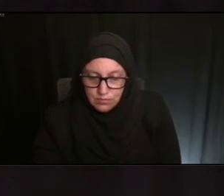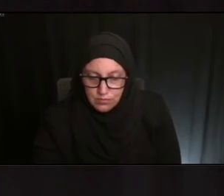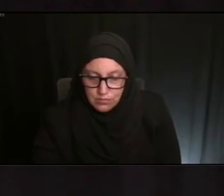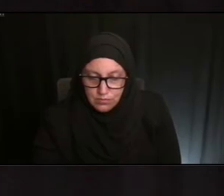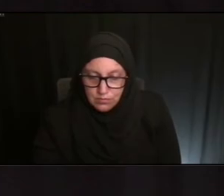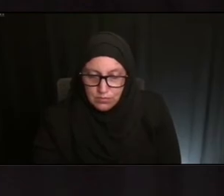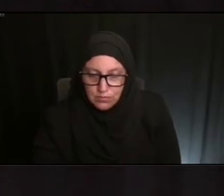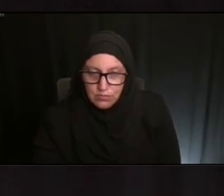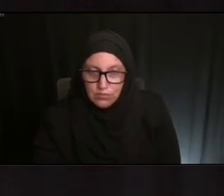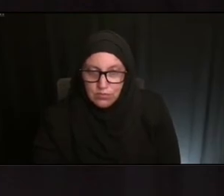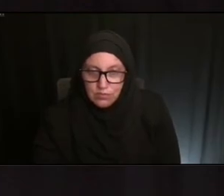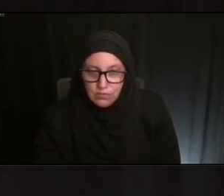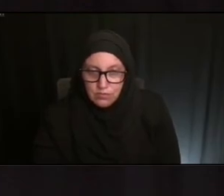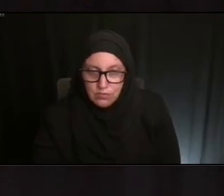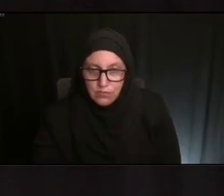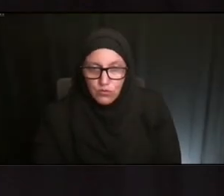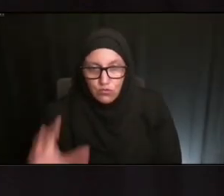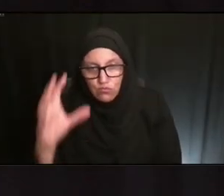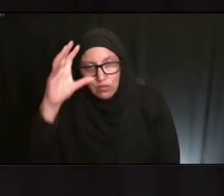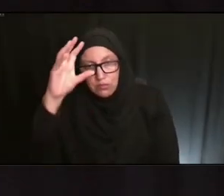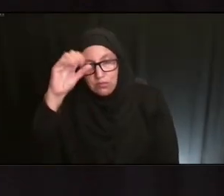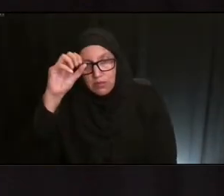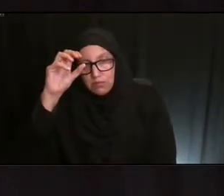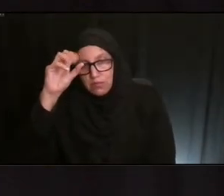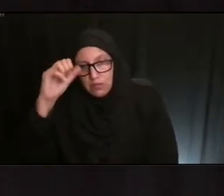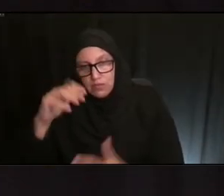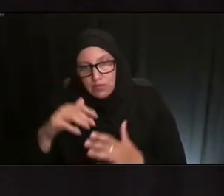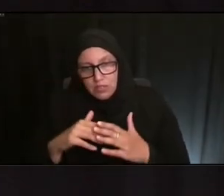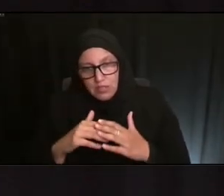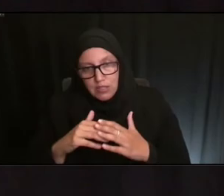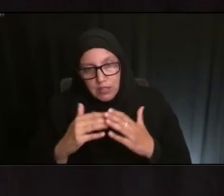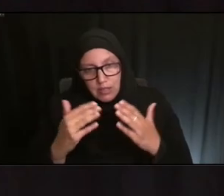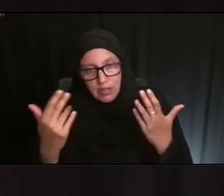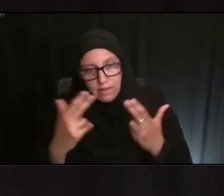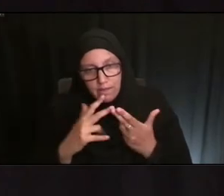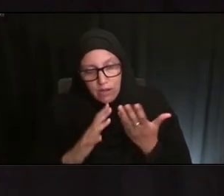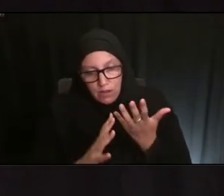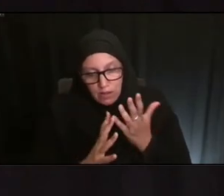Remember the day of the fire, Bibi Fatima.